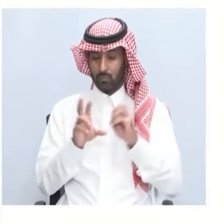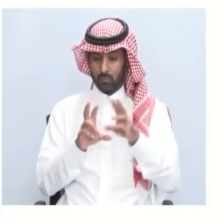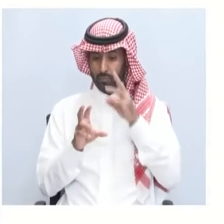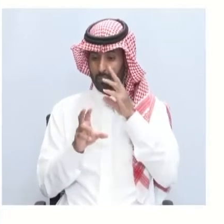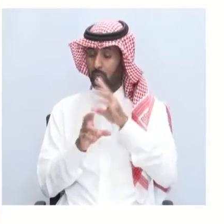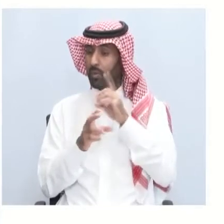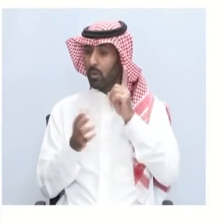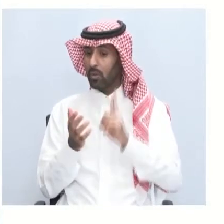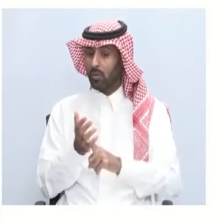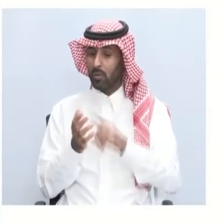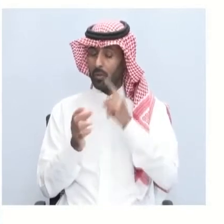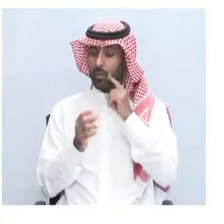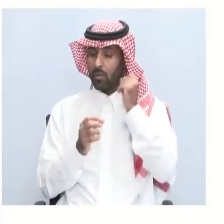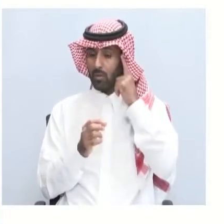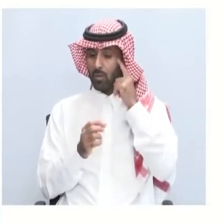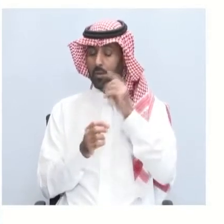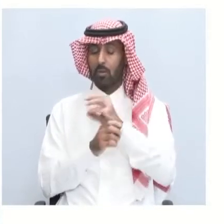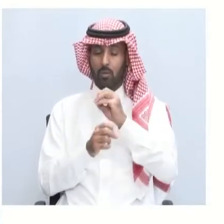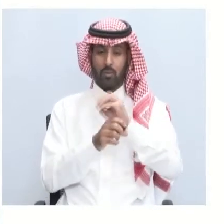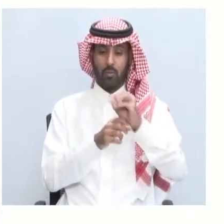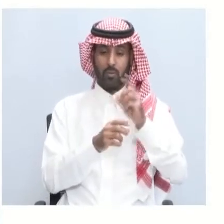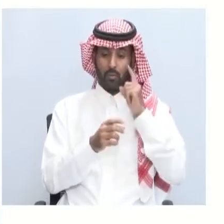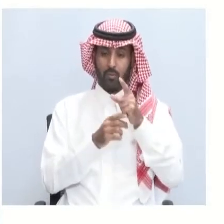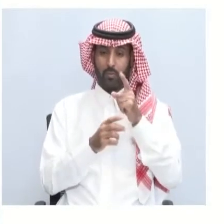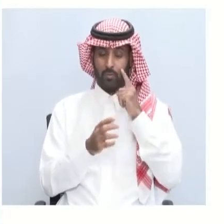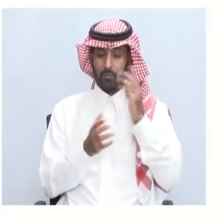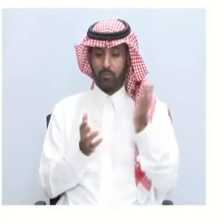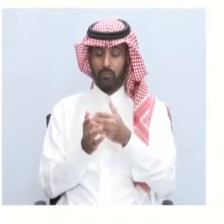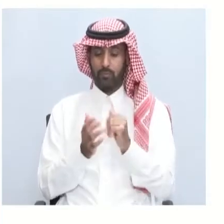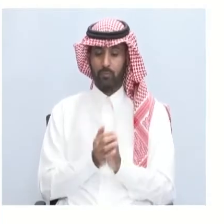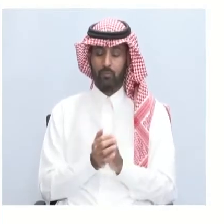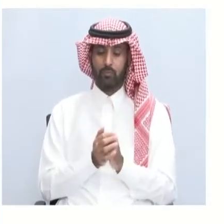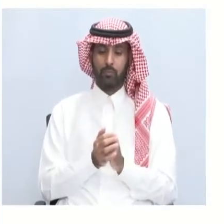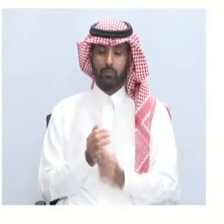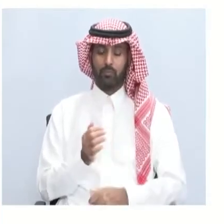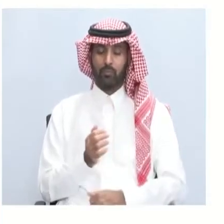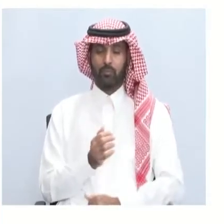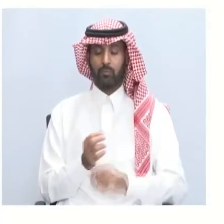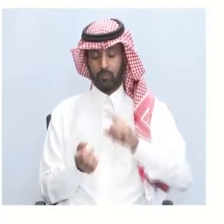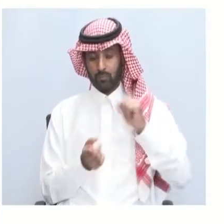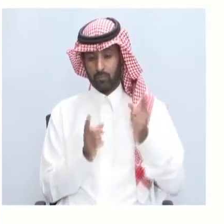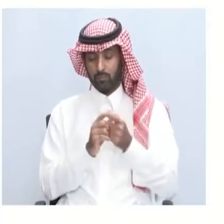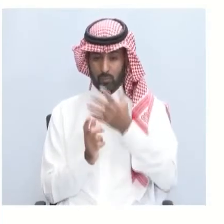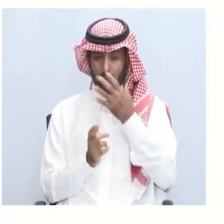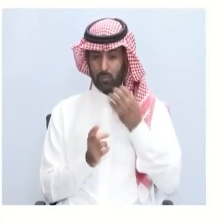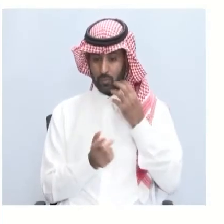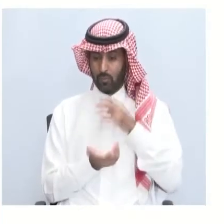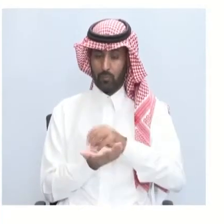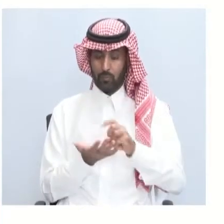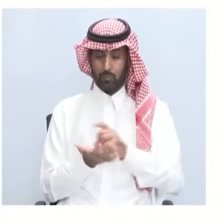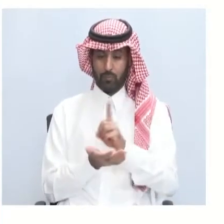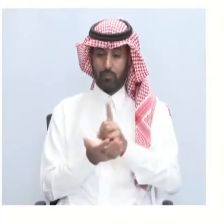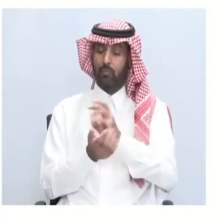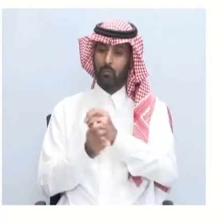sharing factual knowledge and promoting genuine interest in our world in an innovative